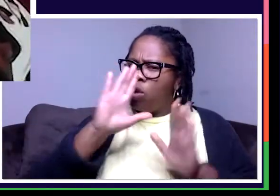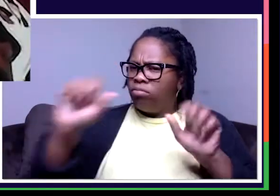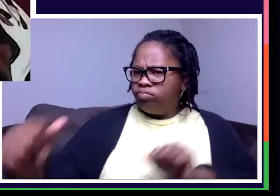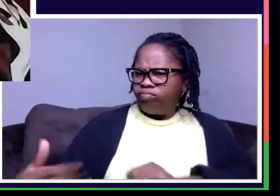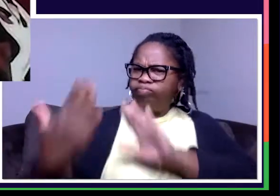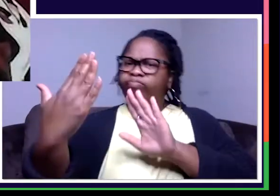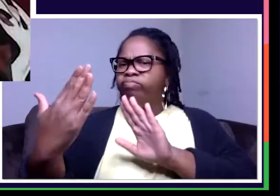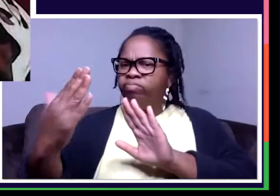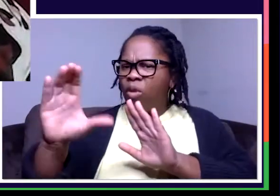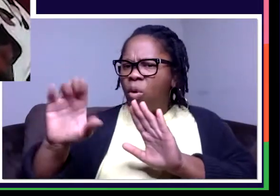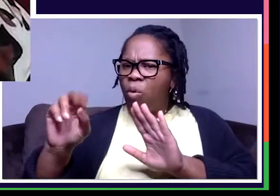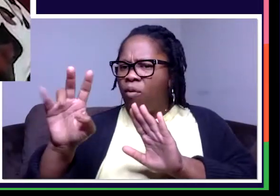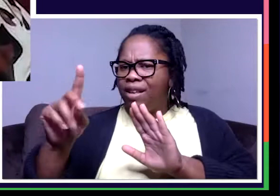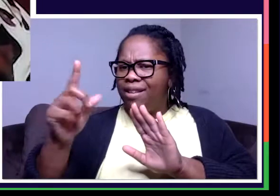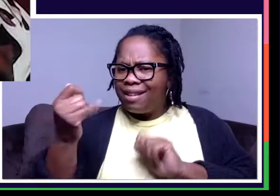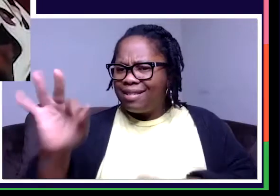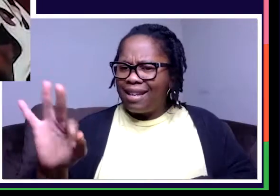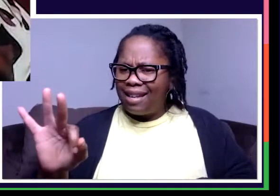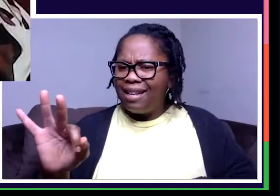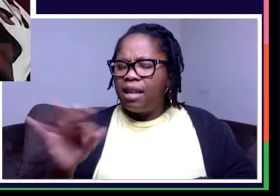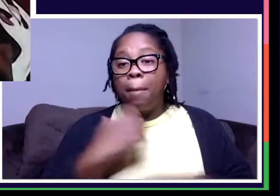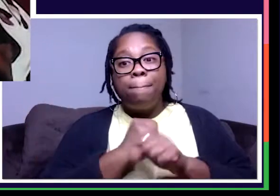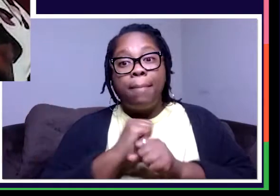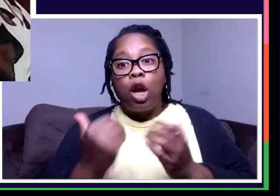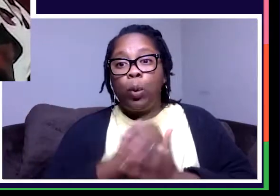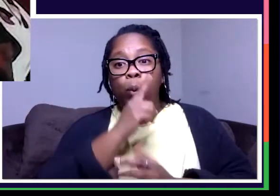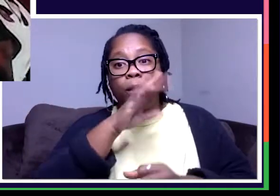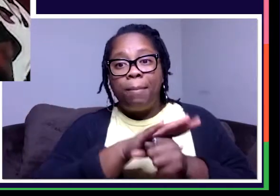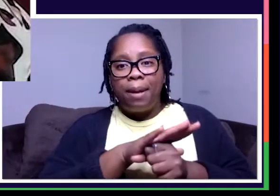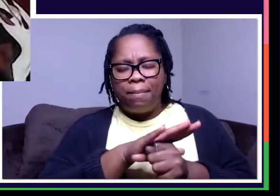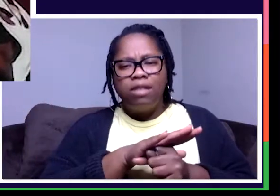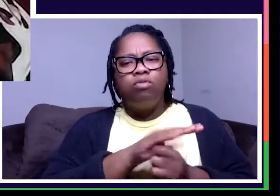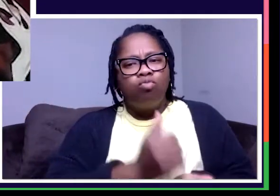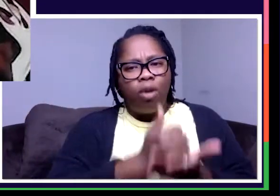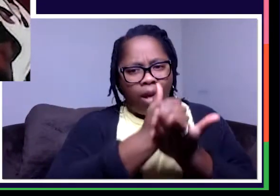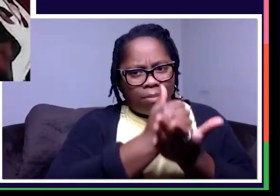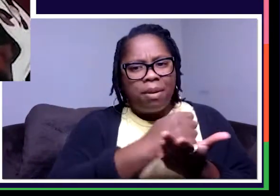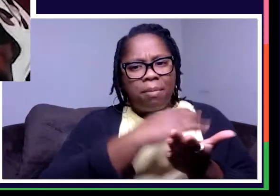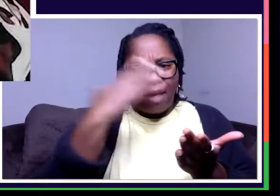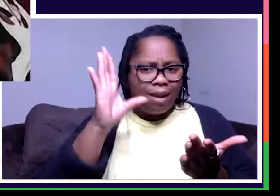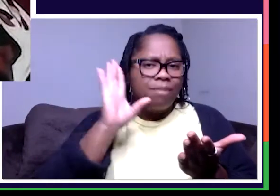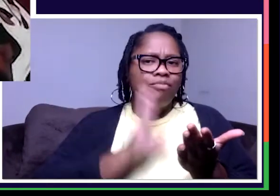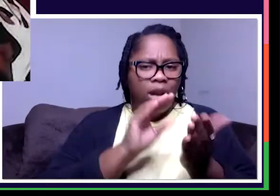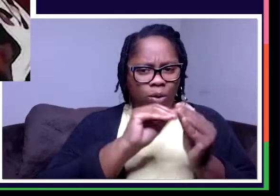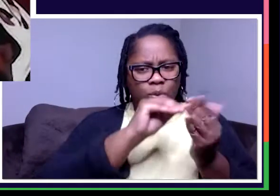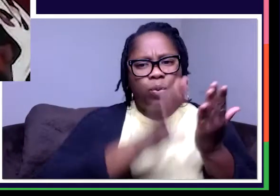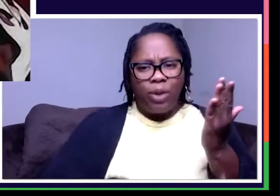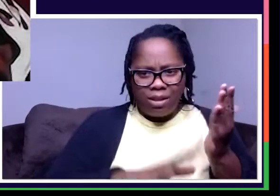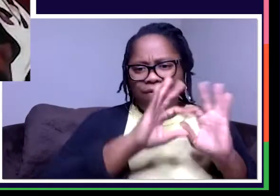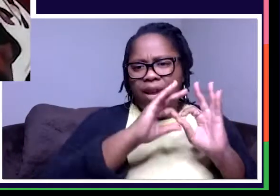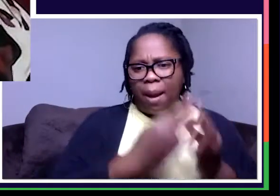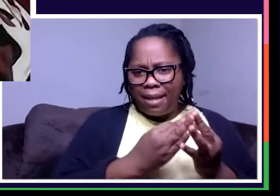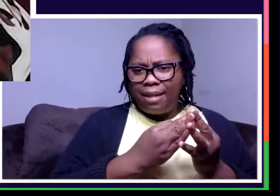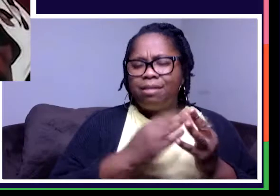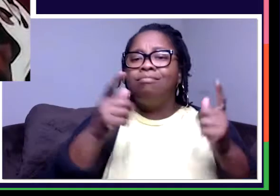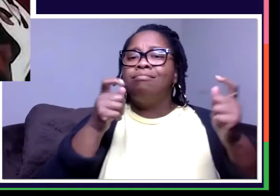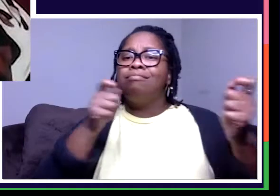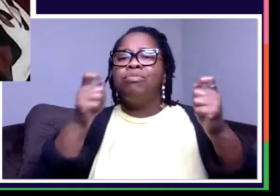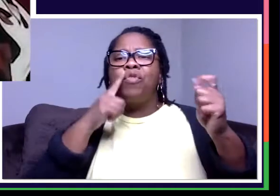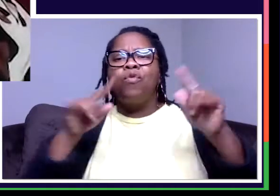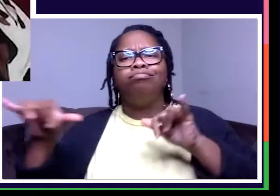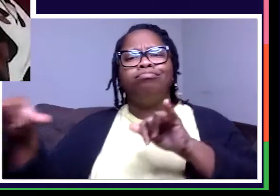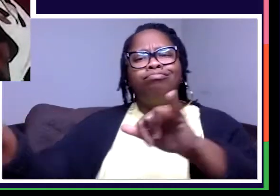meet the threat of COVID-19, make new commitments to Black and Brown students and